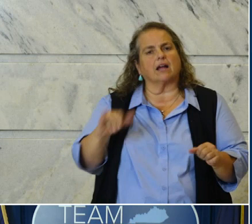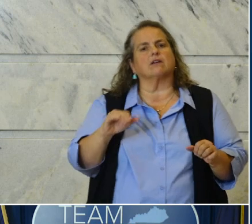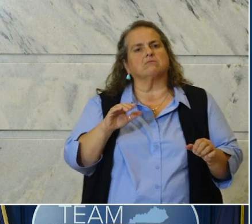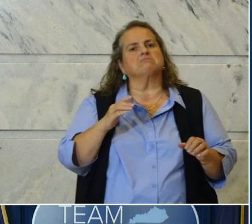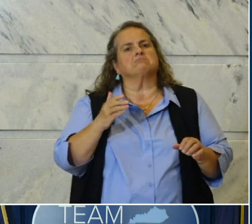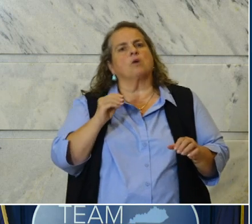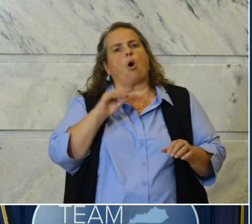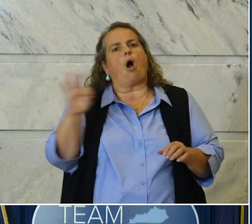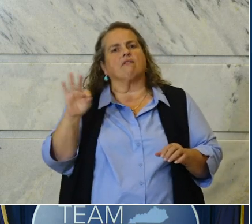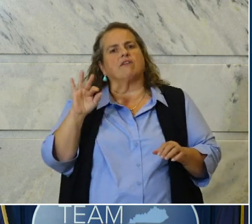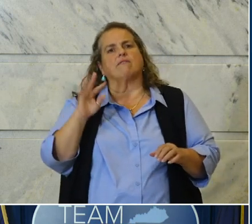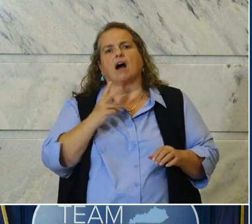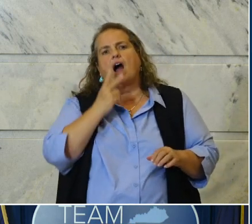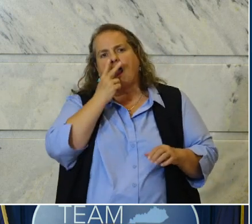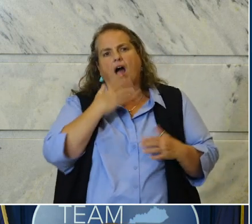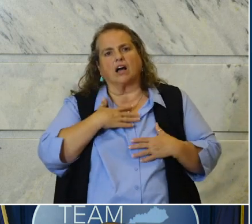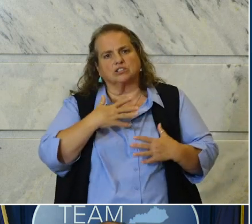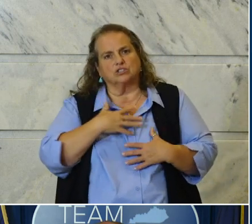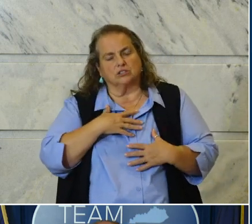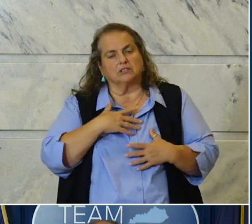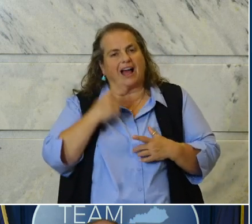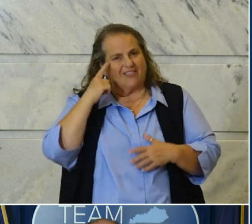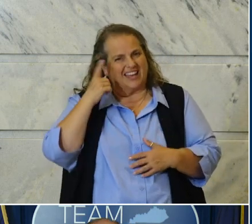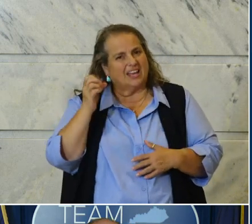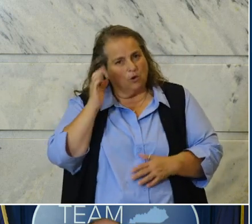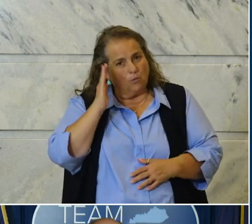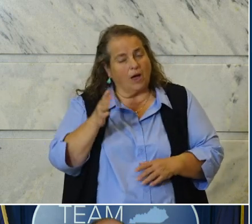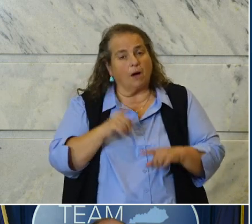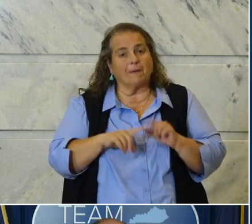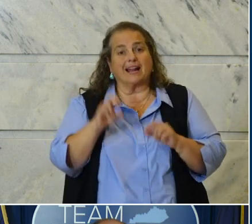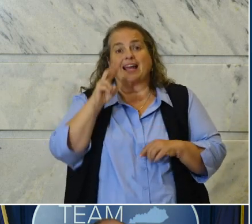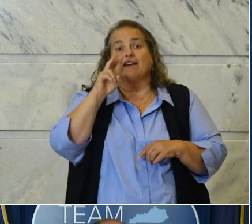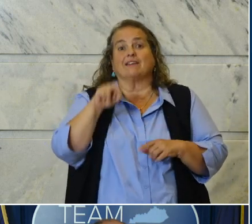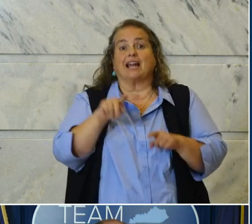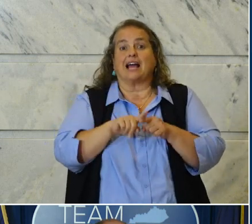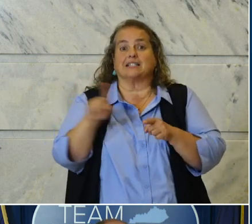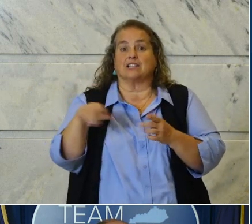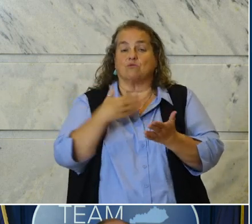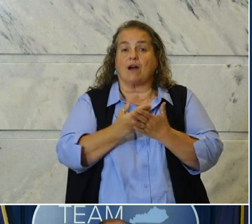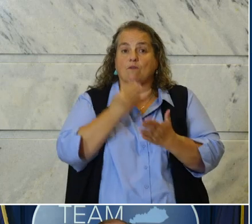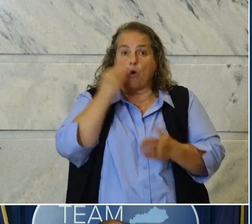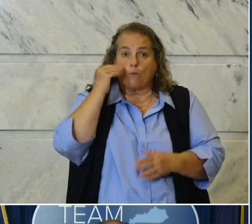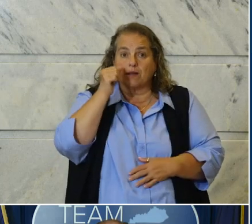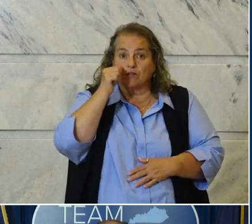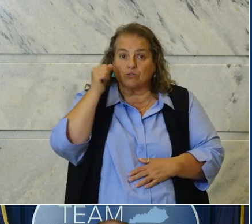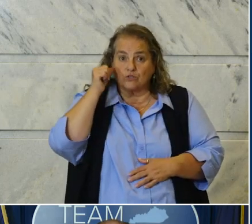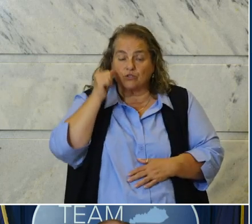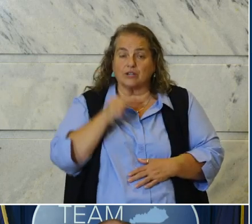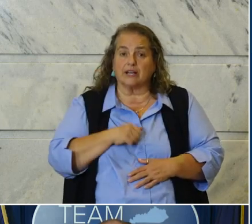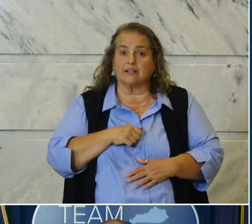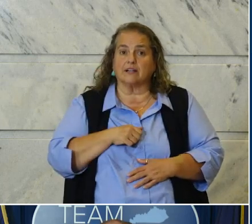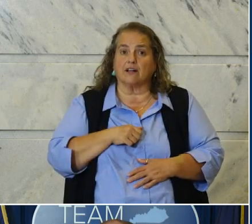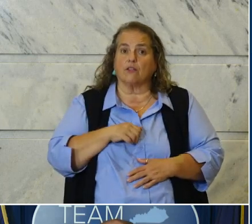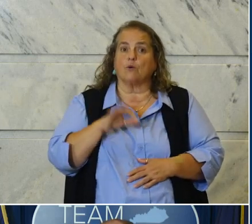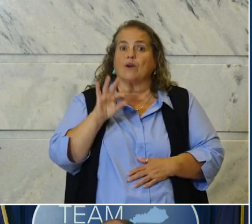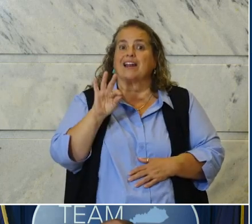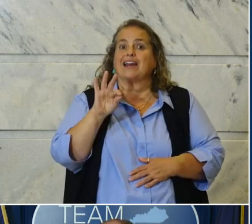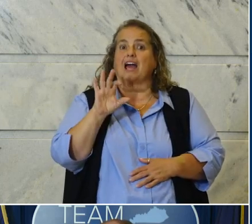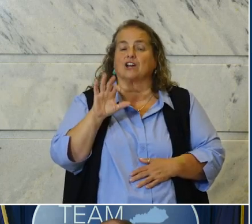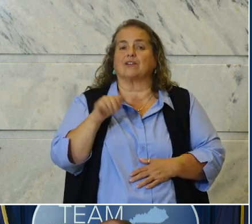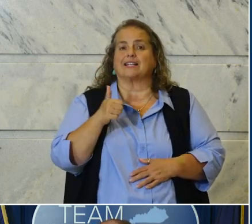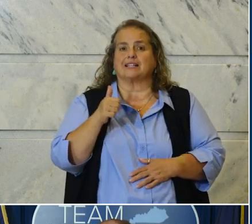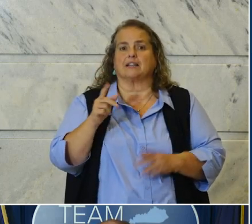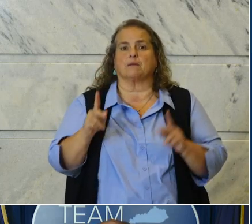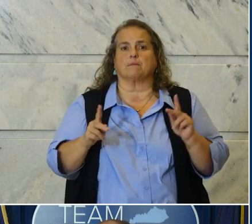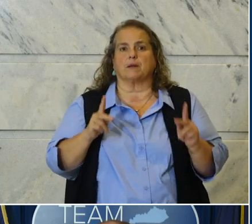he will. But even as he returned home yesterday, folks, there's 910